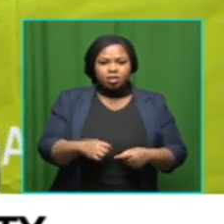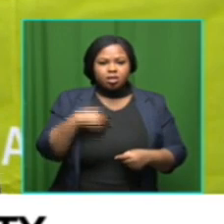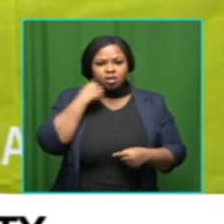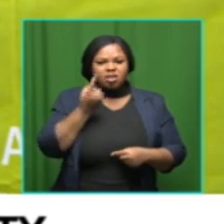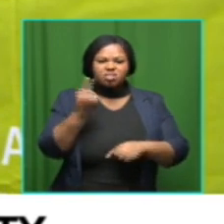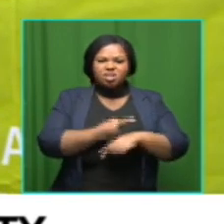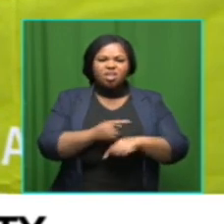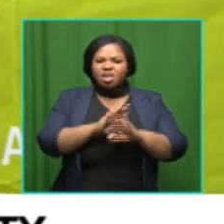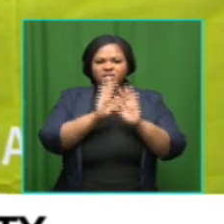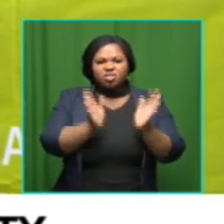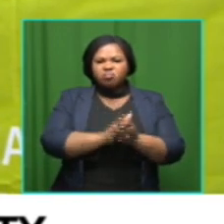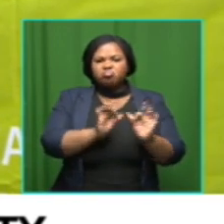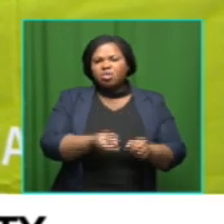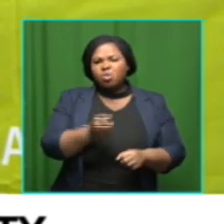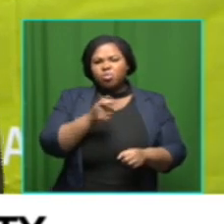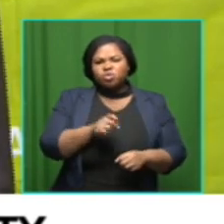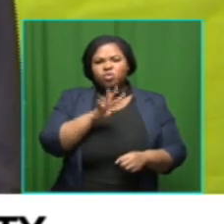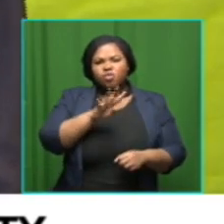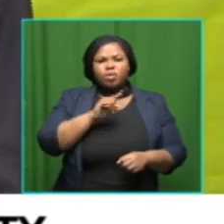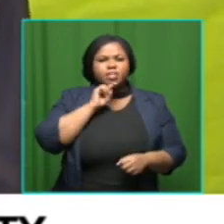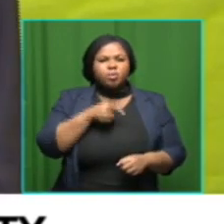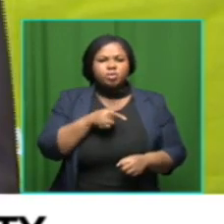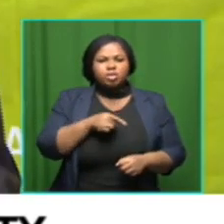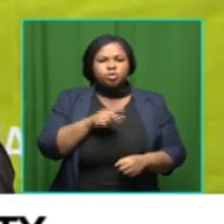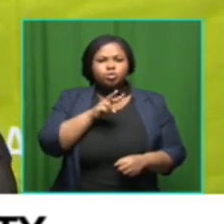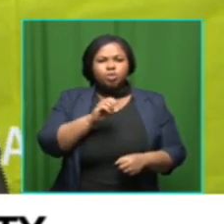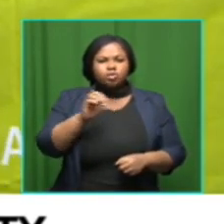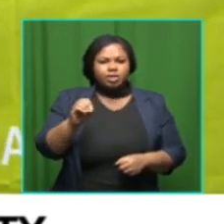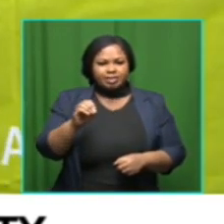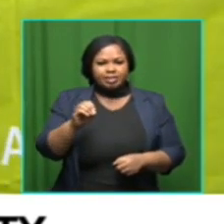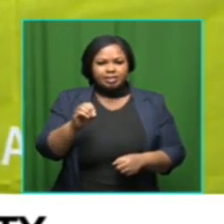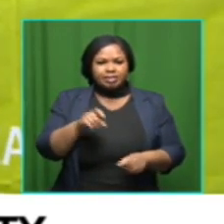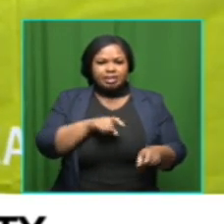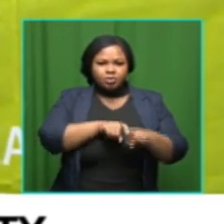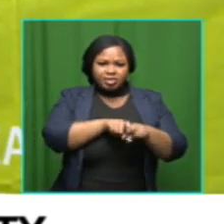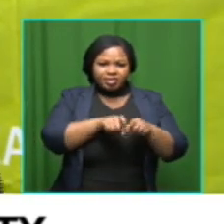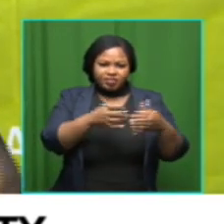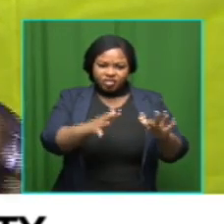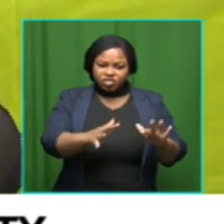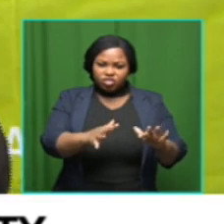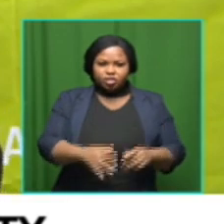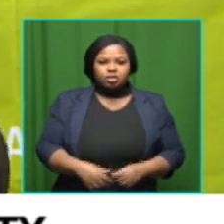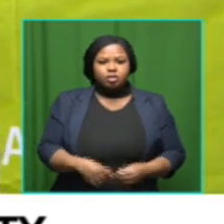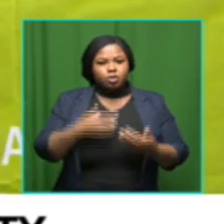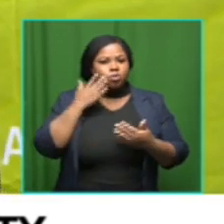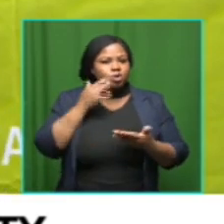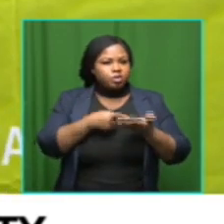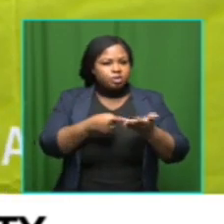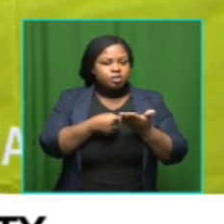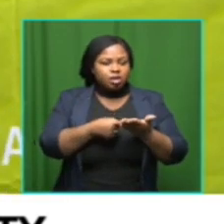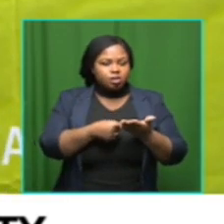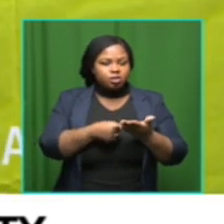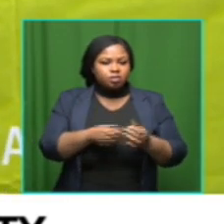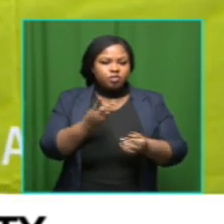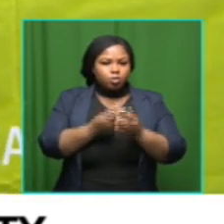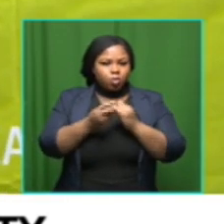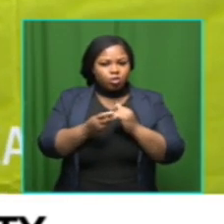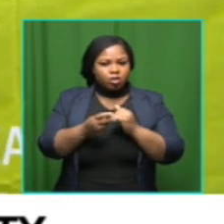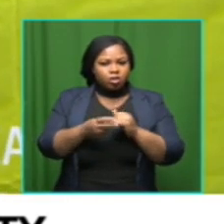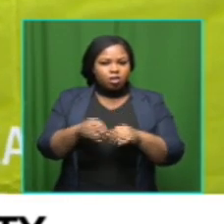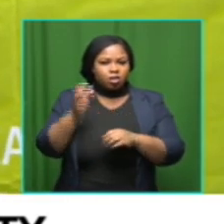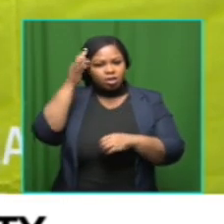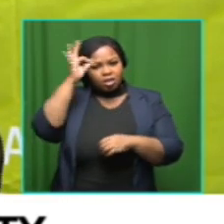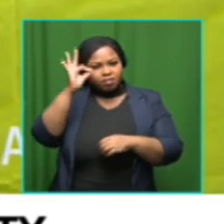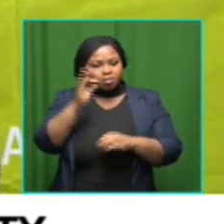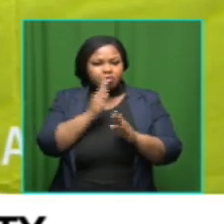we cleared all of them. There were about 4,200 specimens at the time when we discussed. It was collaboration. So every